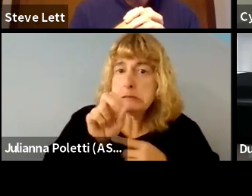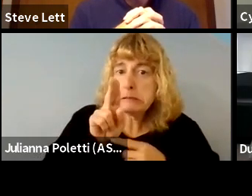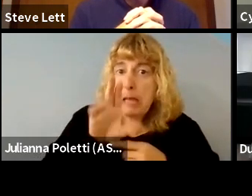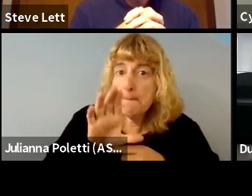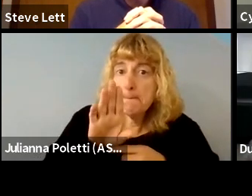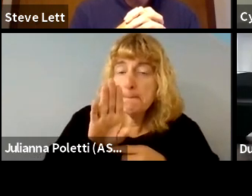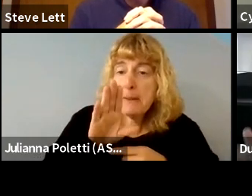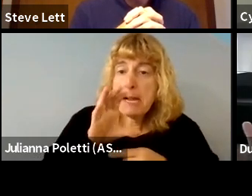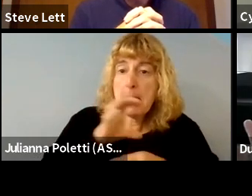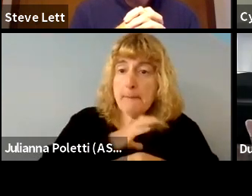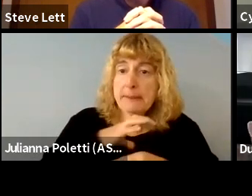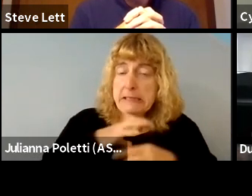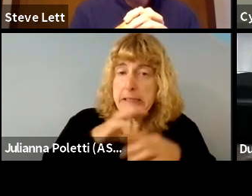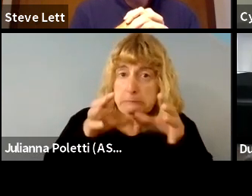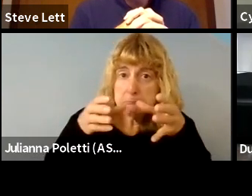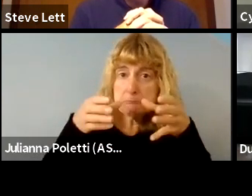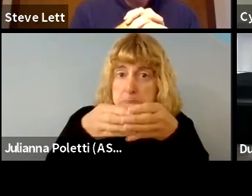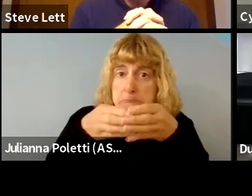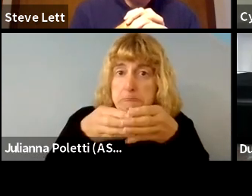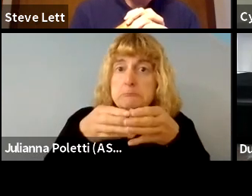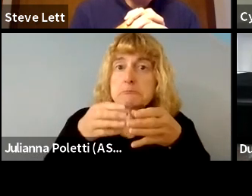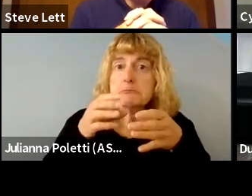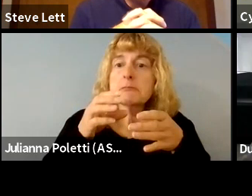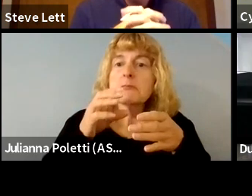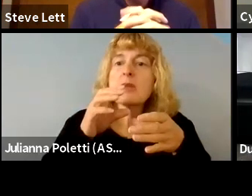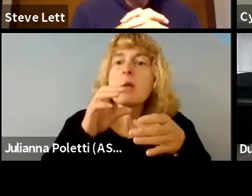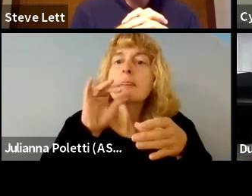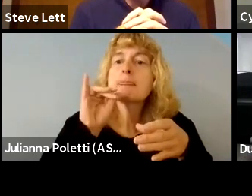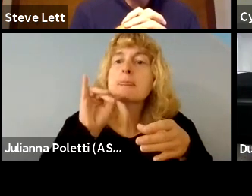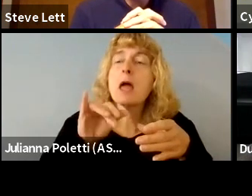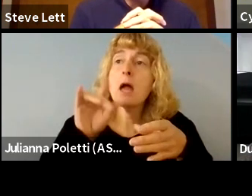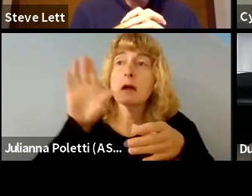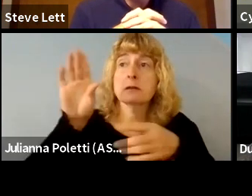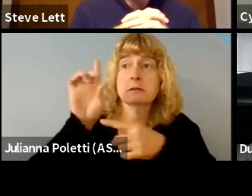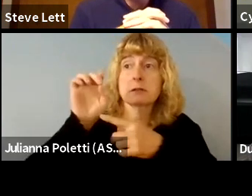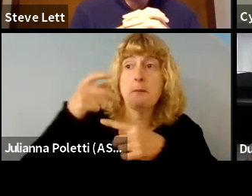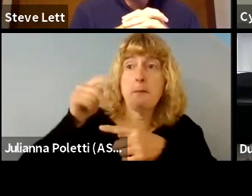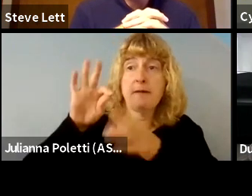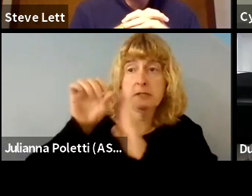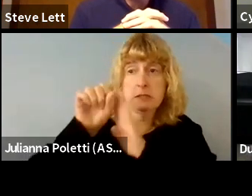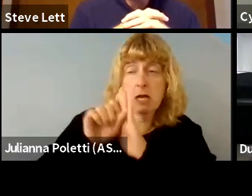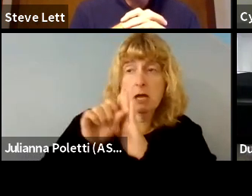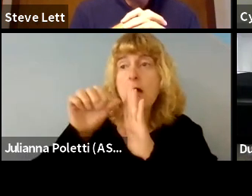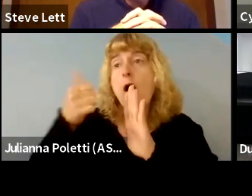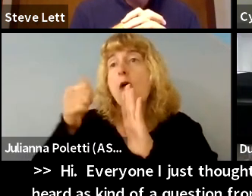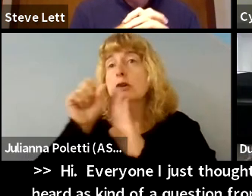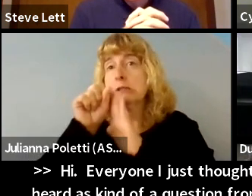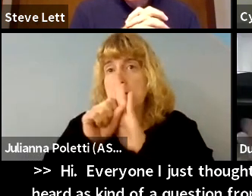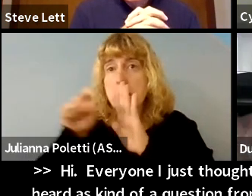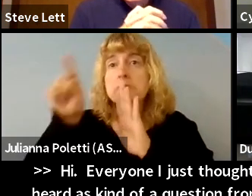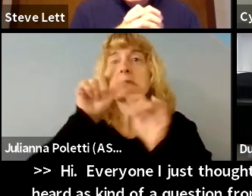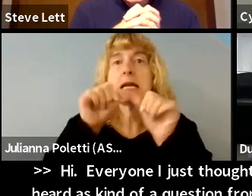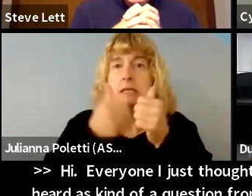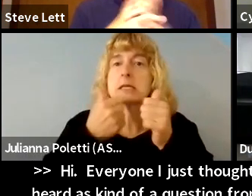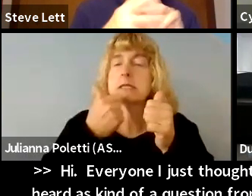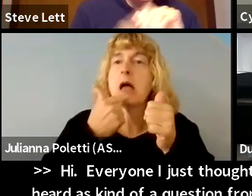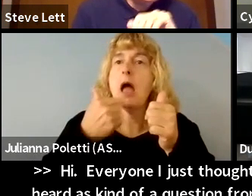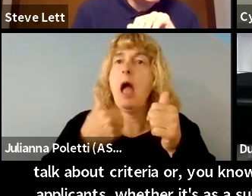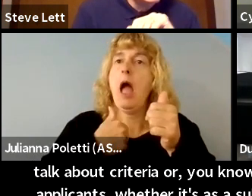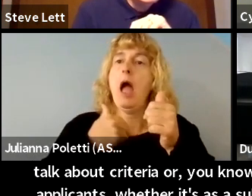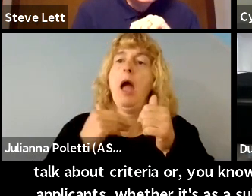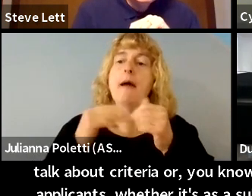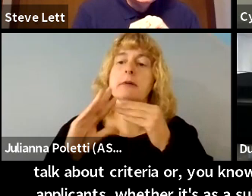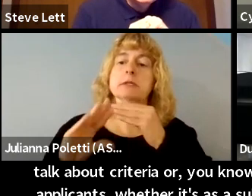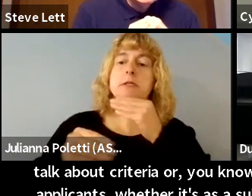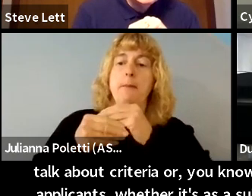and I believe other state agencies use is supplemental questions for people who are applying, so that you can